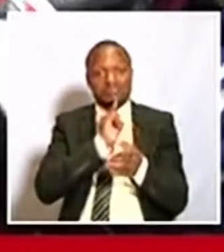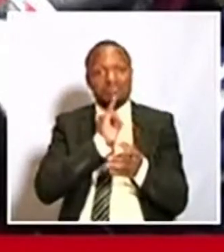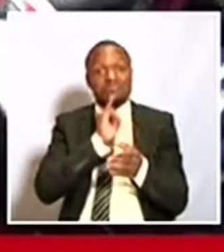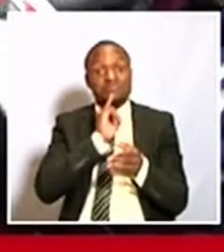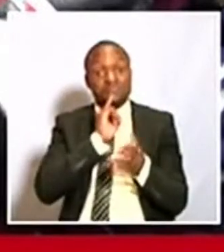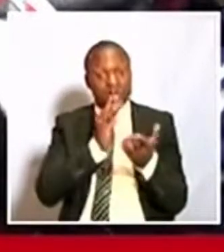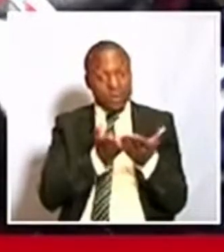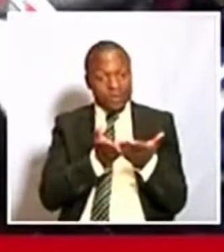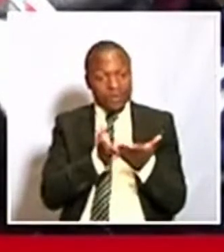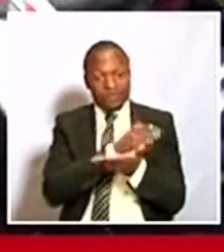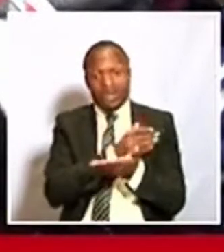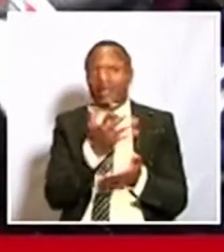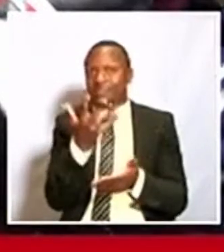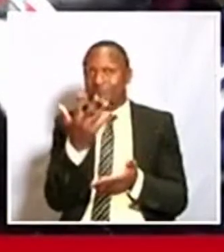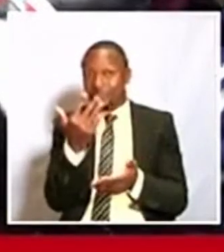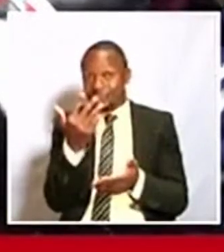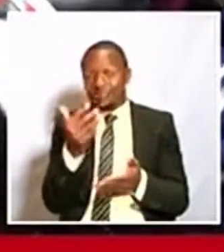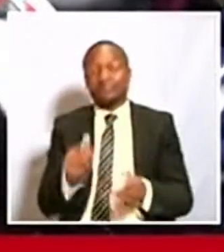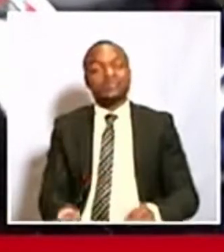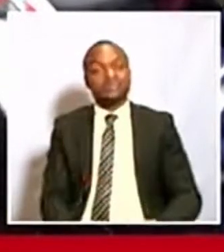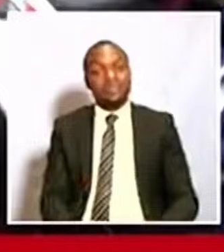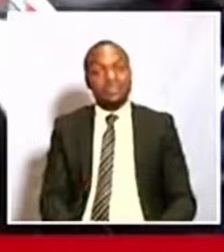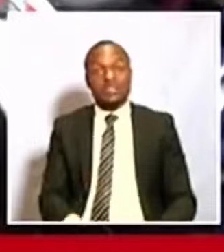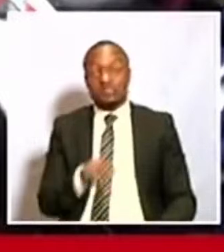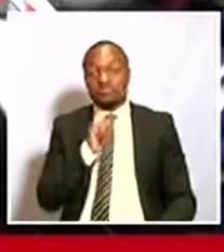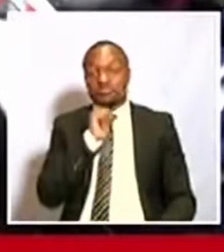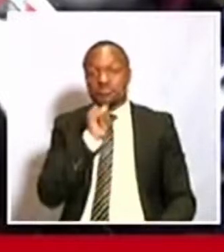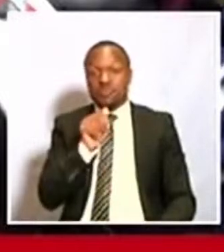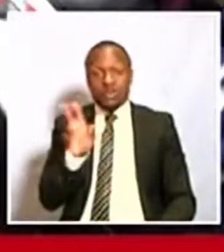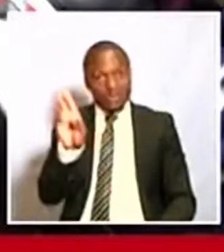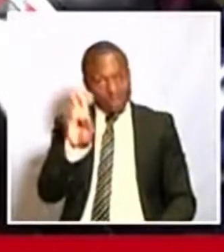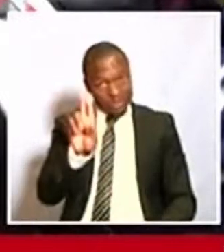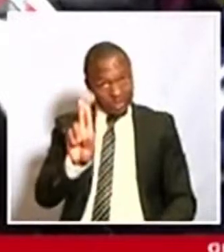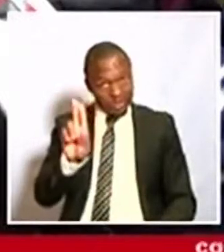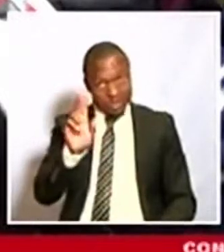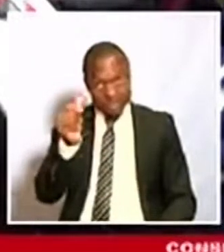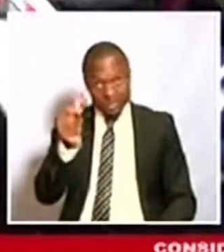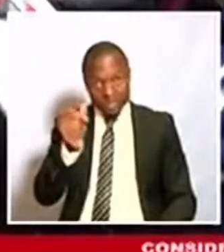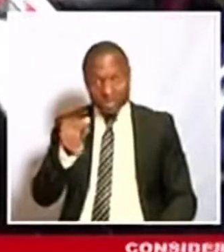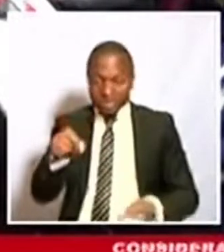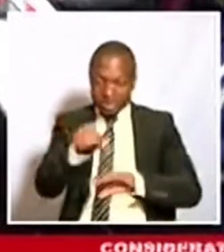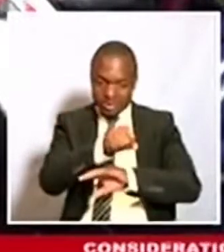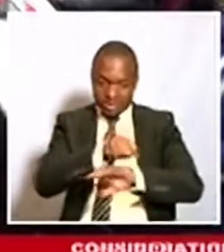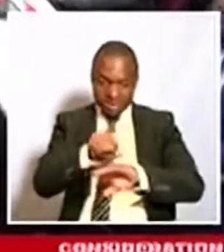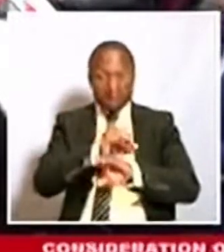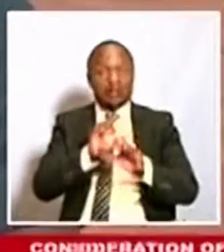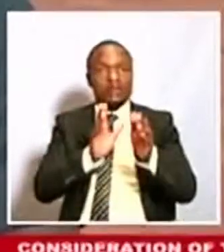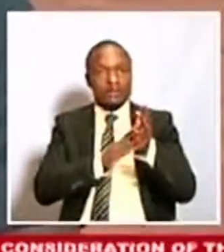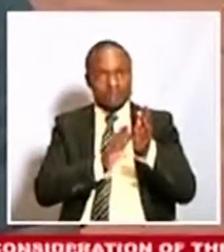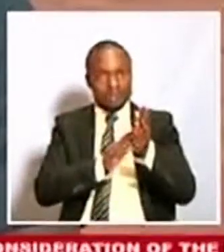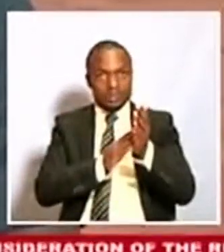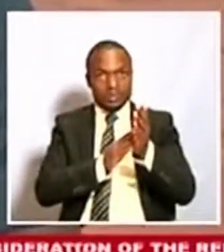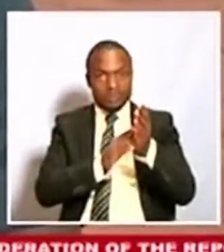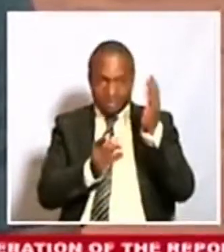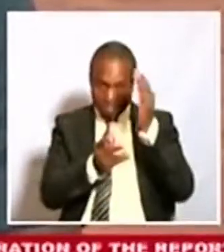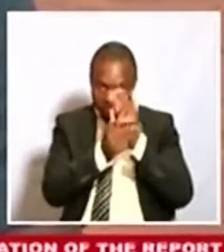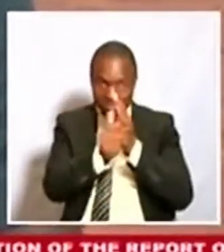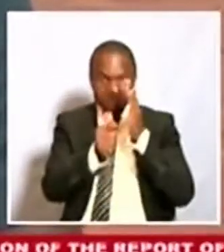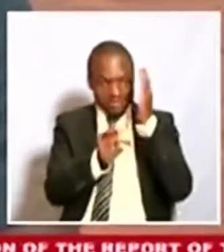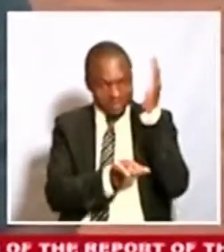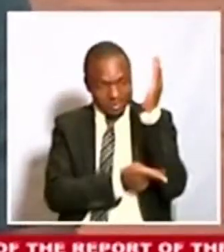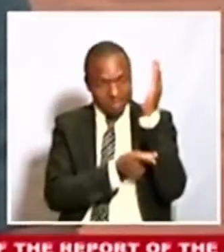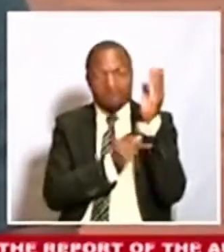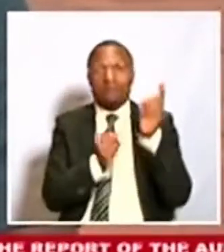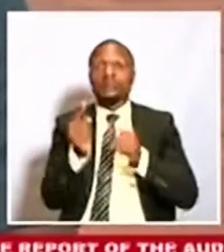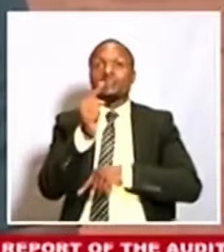15, there are unspent funds for secondary school bursaries and skills development. And as of